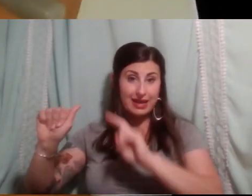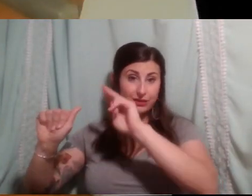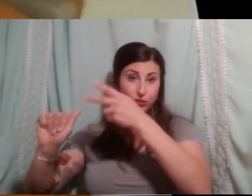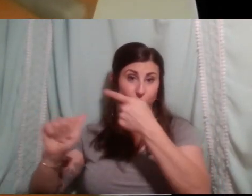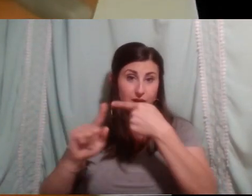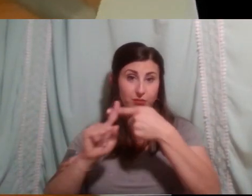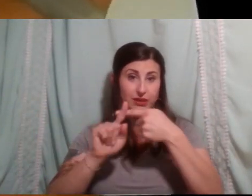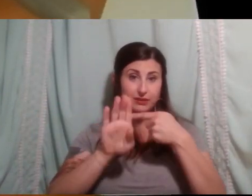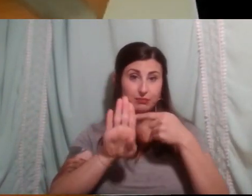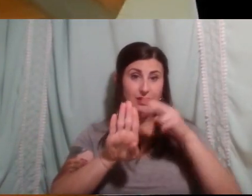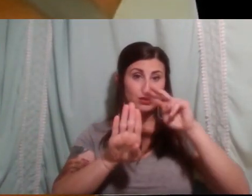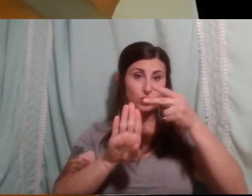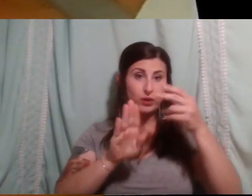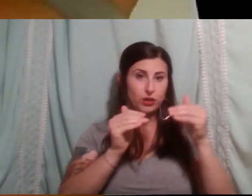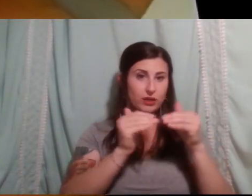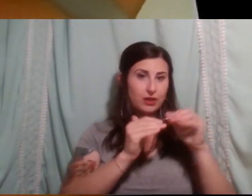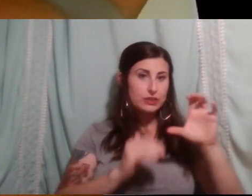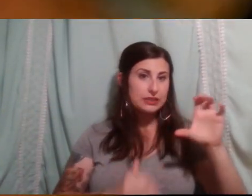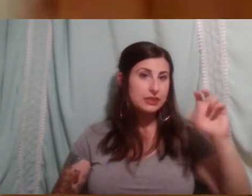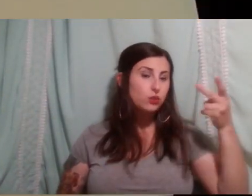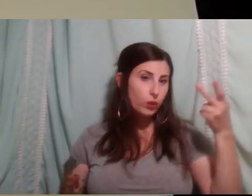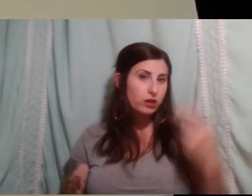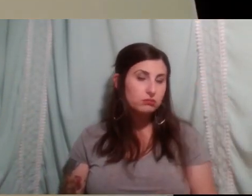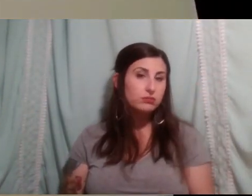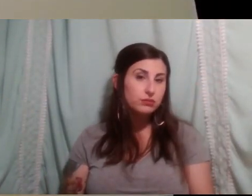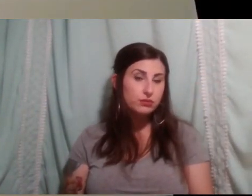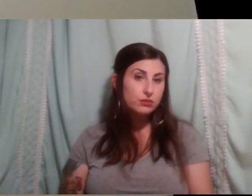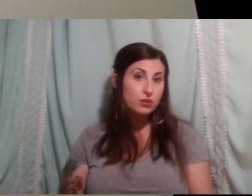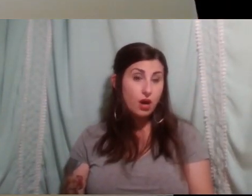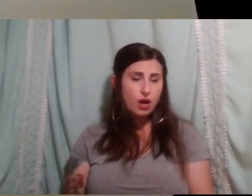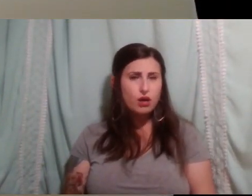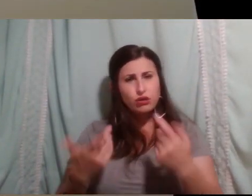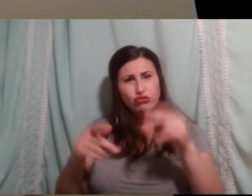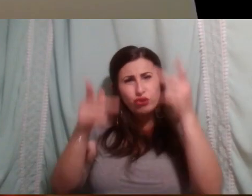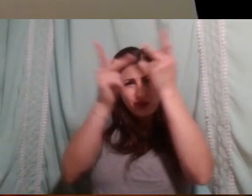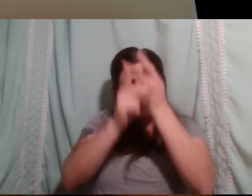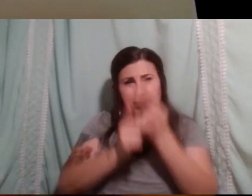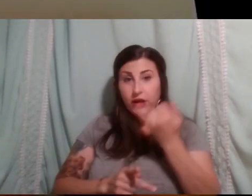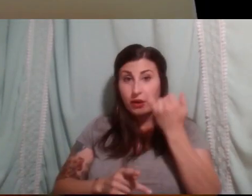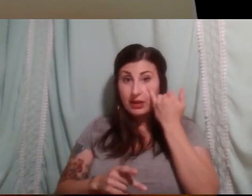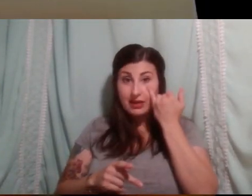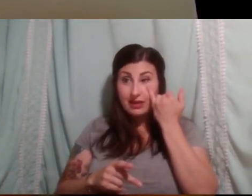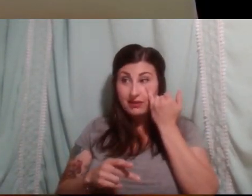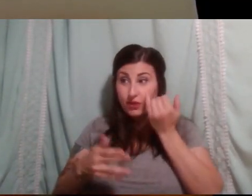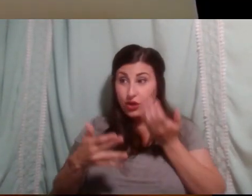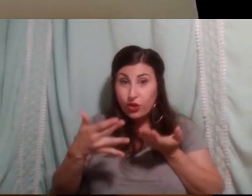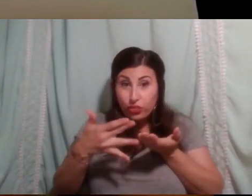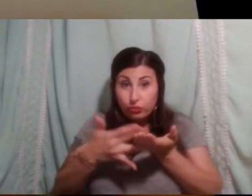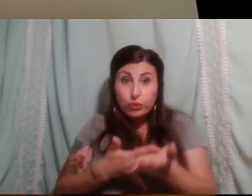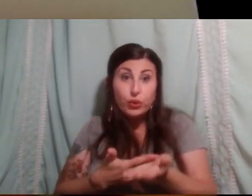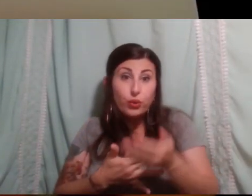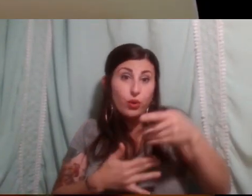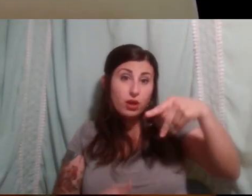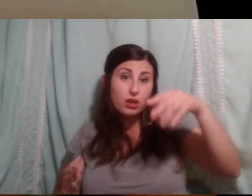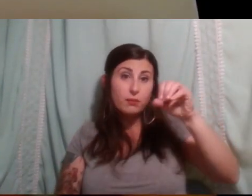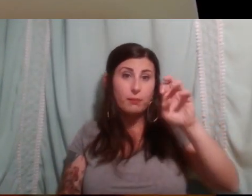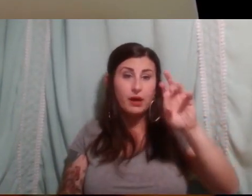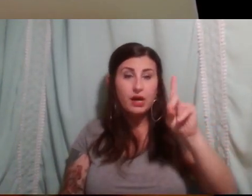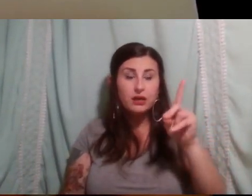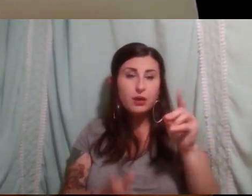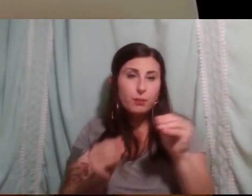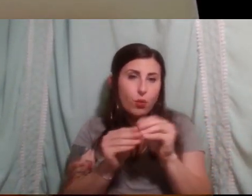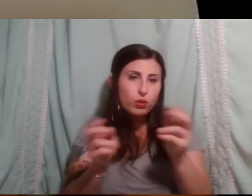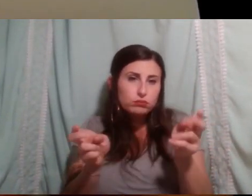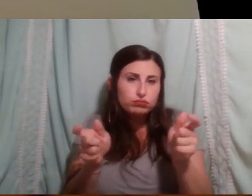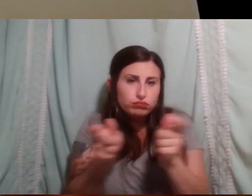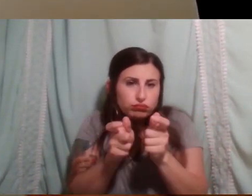A squared plus B squared equals C squared. We're trying to see if going through the pond is a shorter distance than